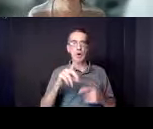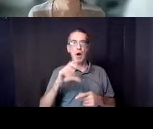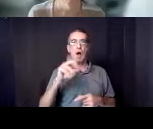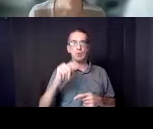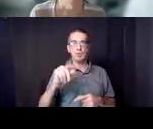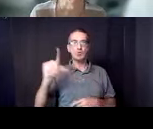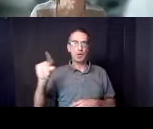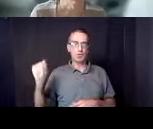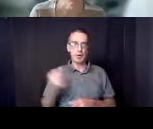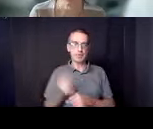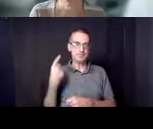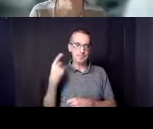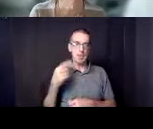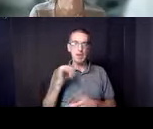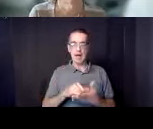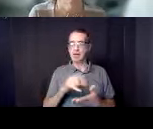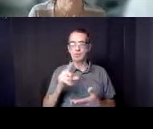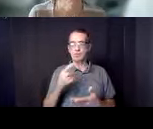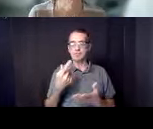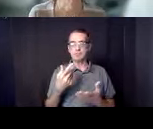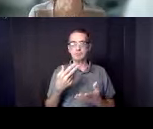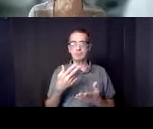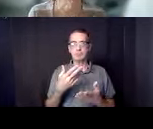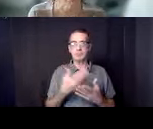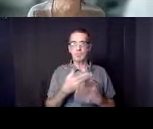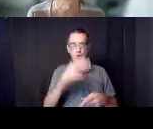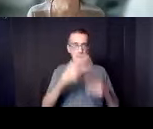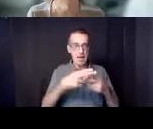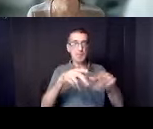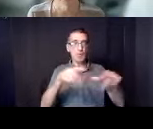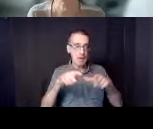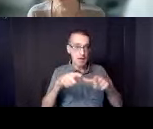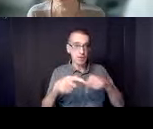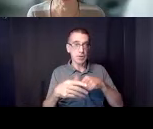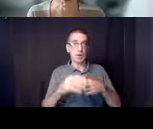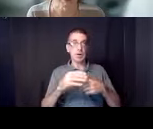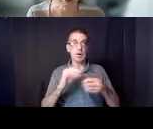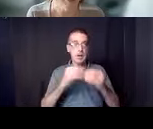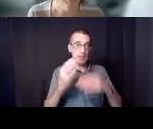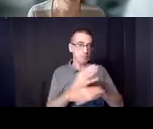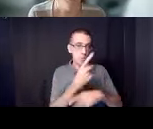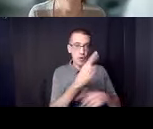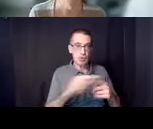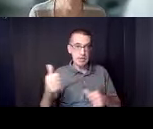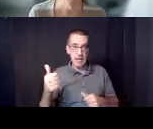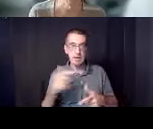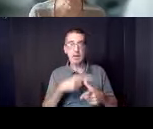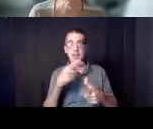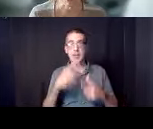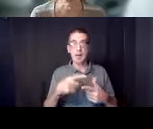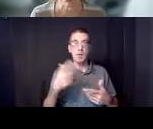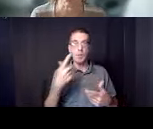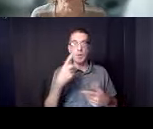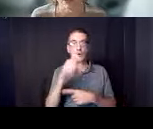2020? So that's just your name, your location, a number between 1 to 10, and then what's